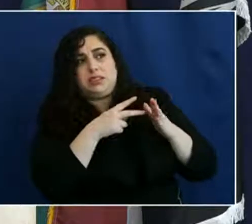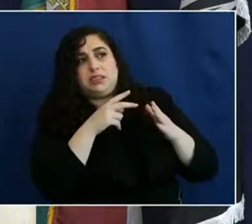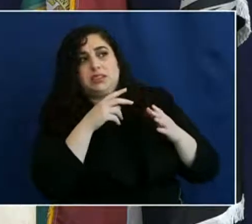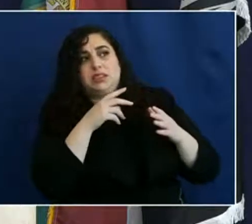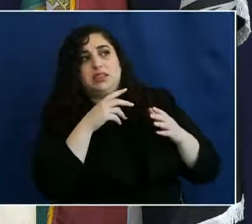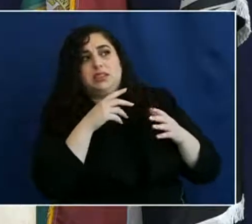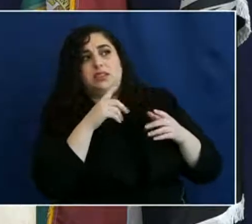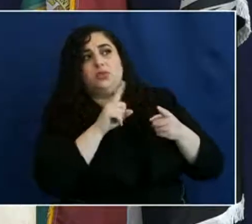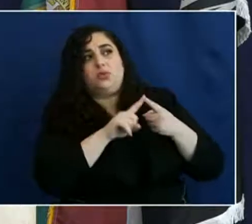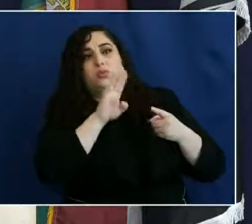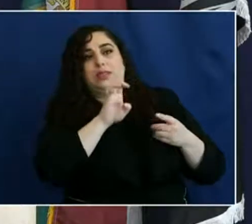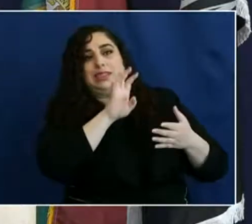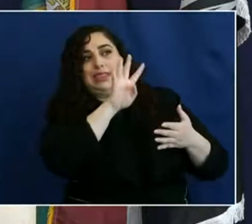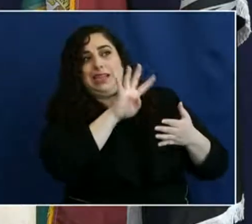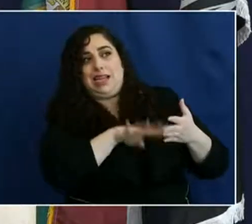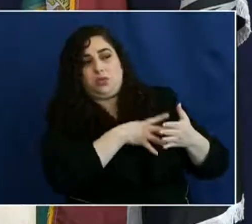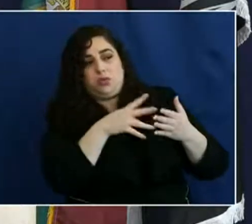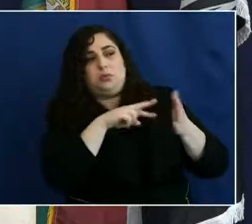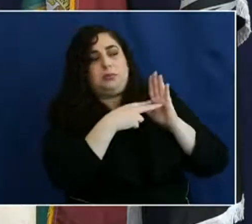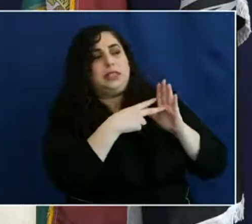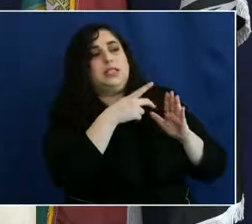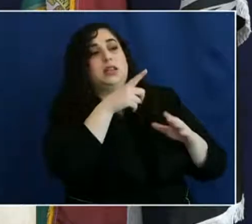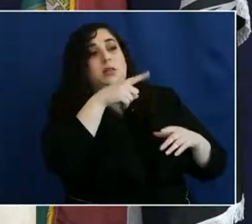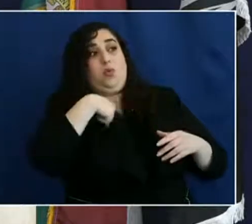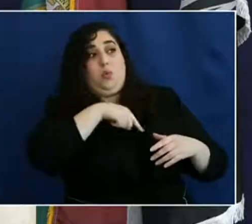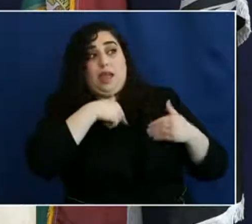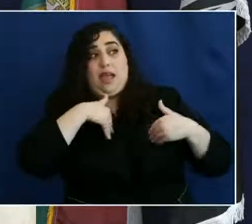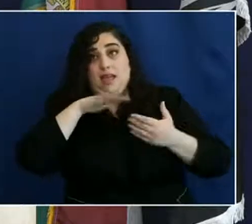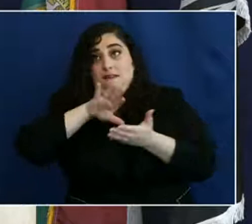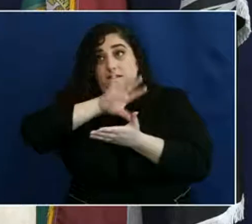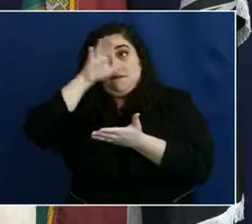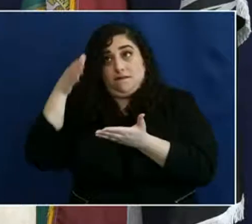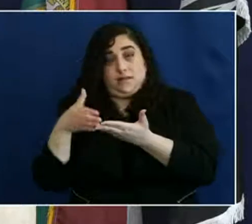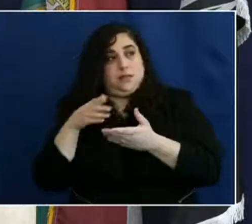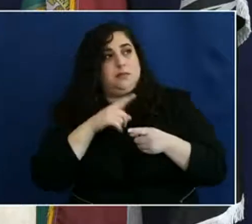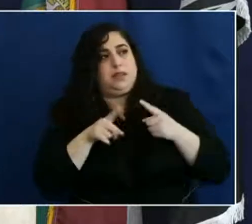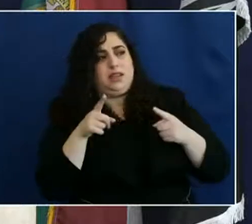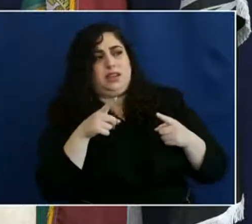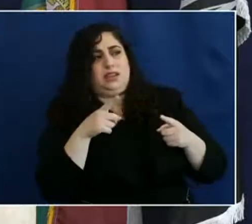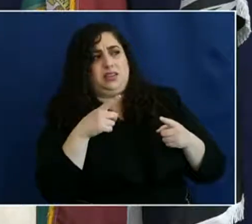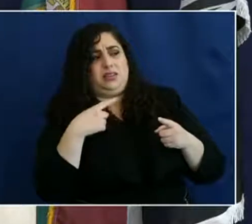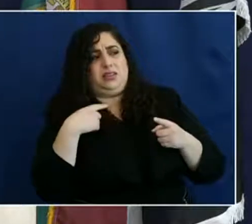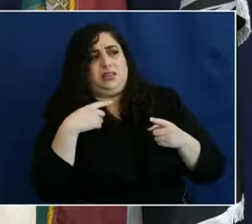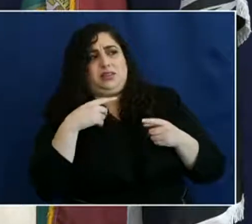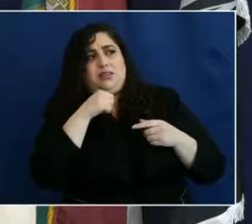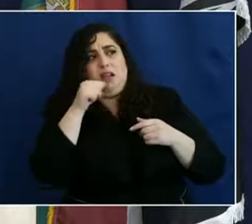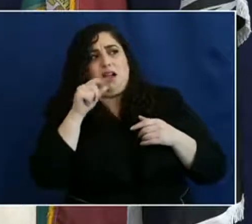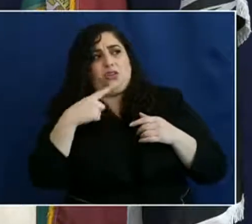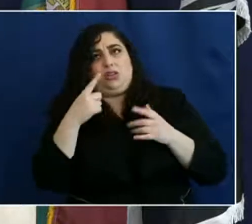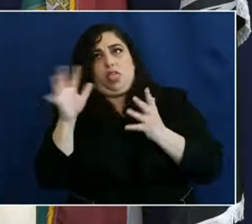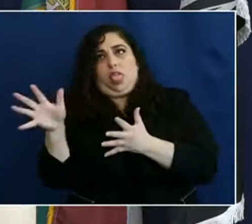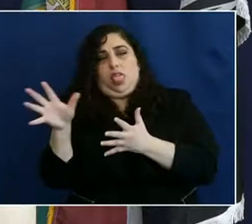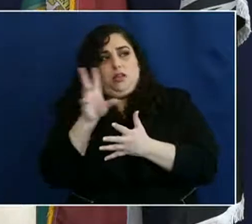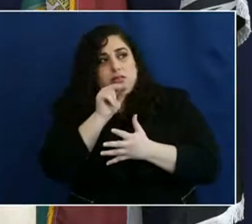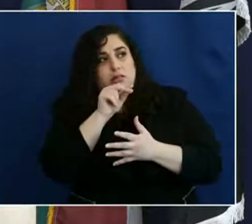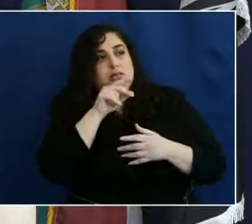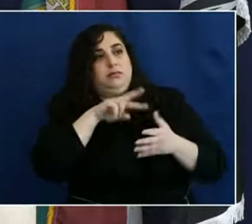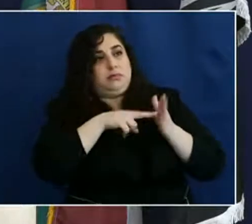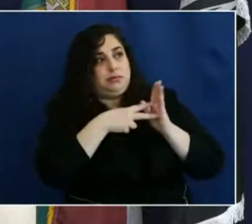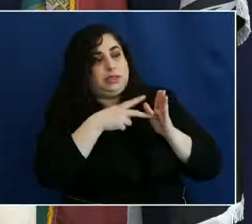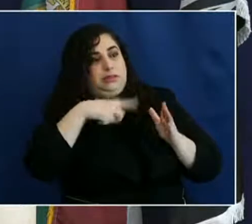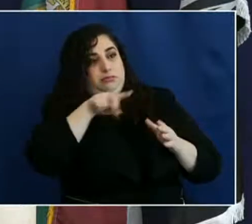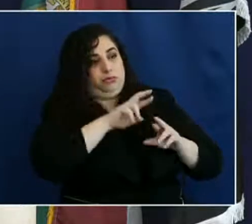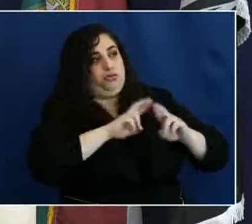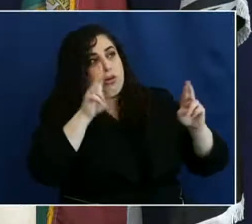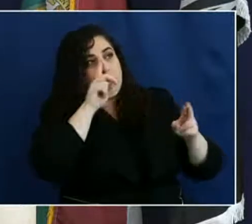I see. On So the those dashboard, are ones that are just kind of, you can get an appointment. Those are not vaccines we're sitting on. Those are scheduled appointments. I